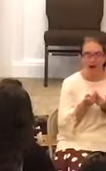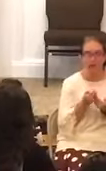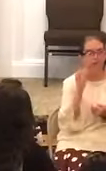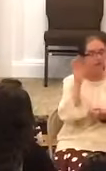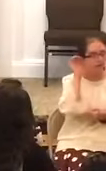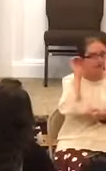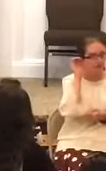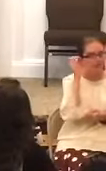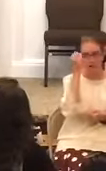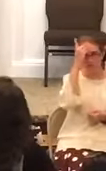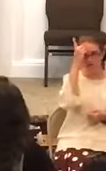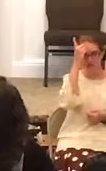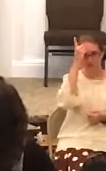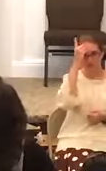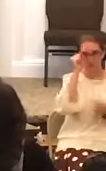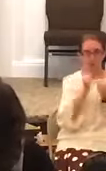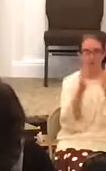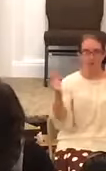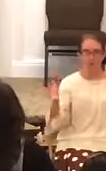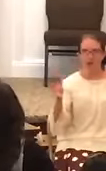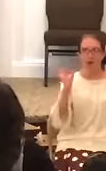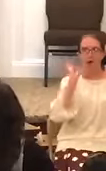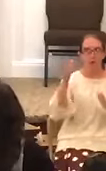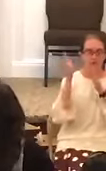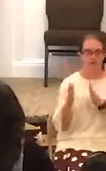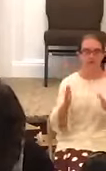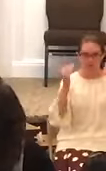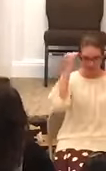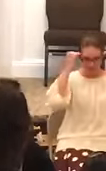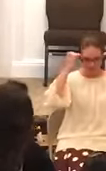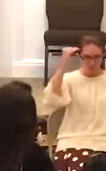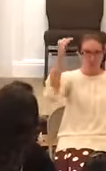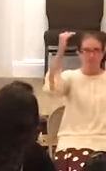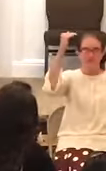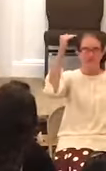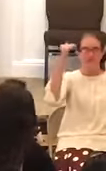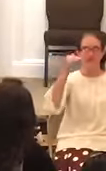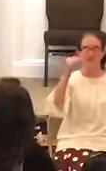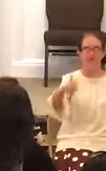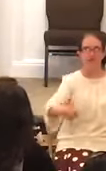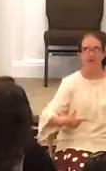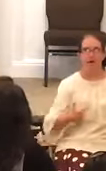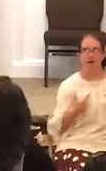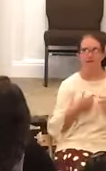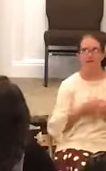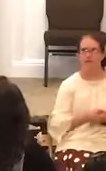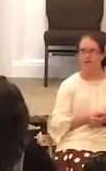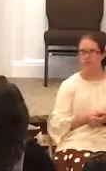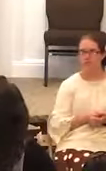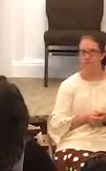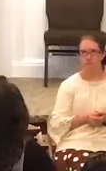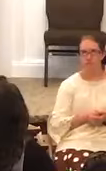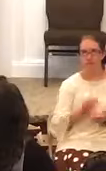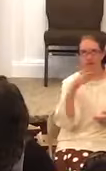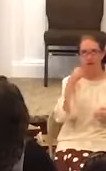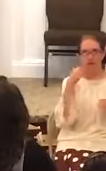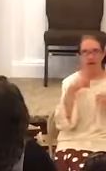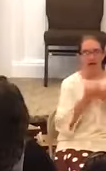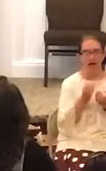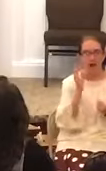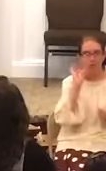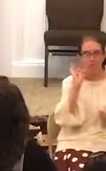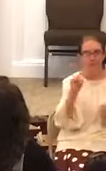hear, comprehend, or understand without that preacher, that authority in your life? Amen. And then he goes on to say, and how shall